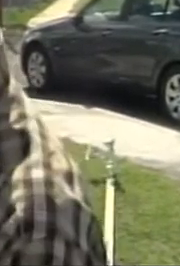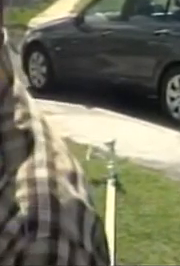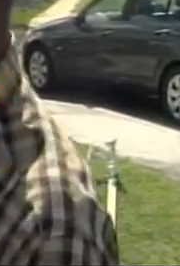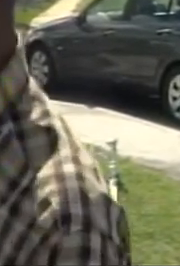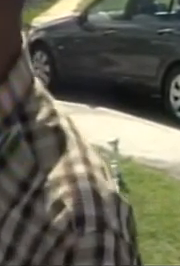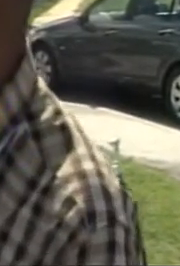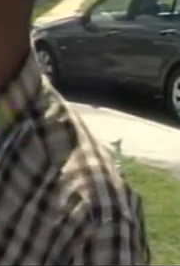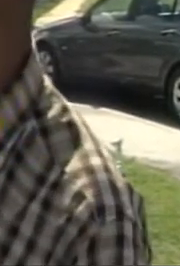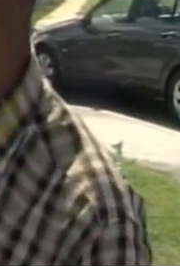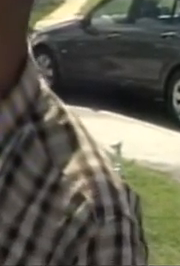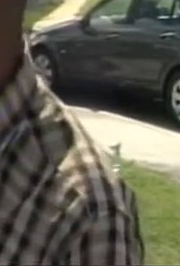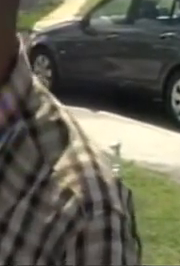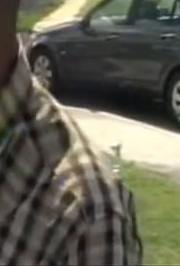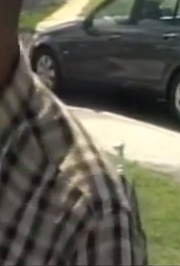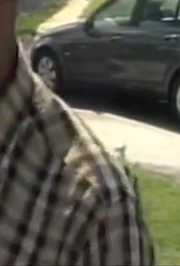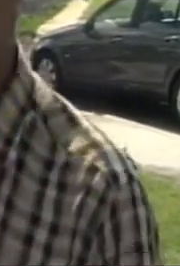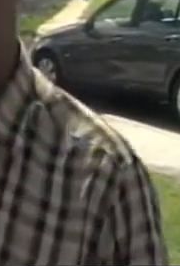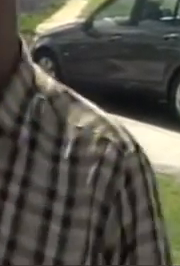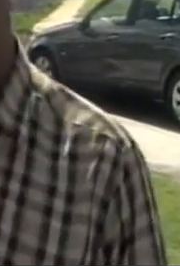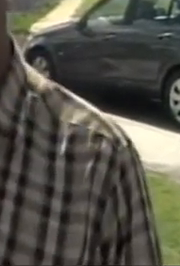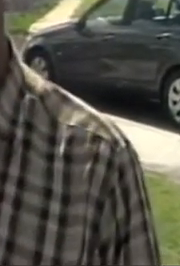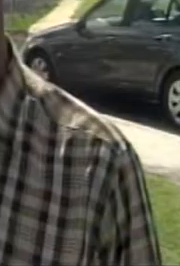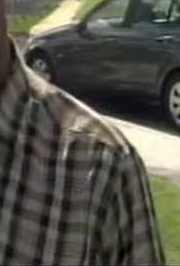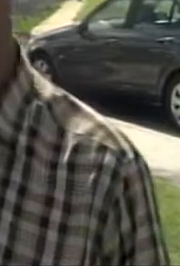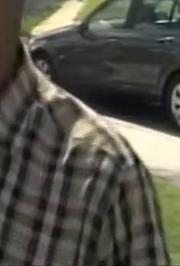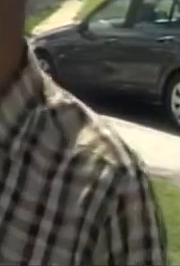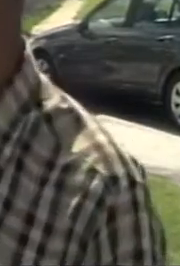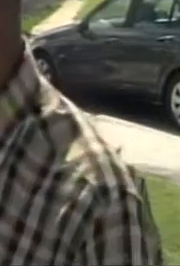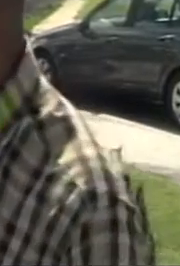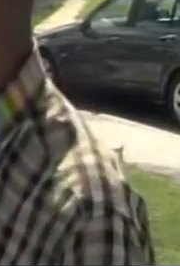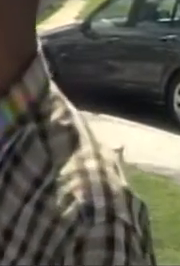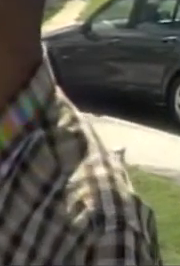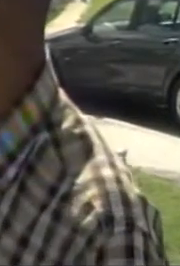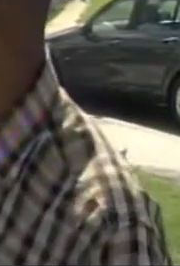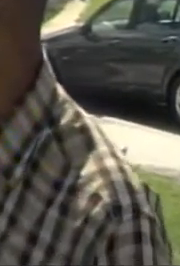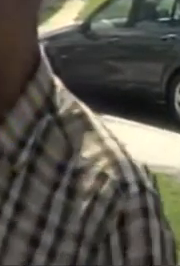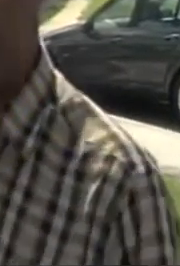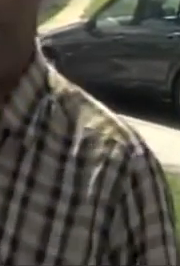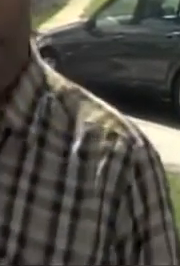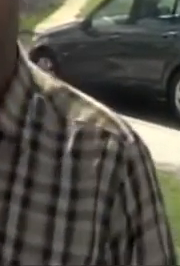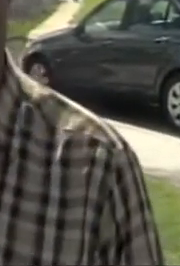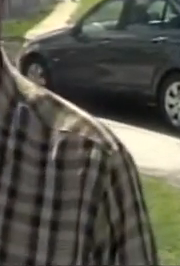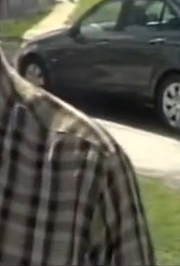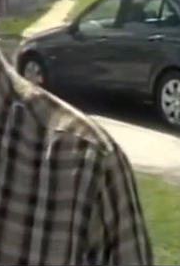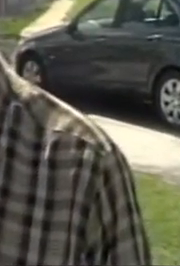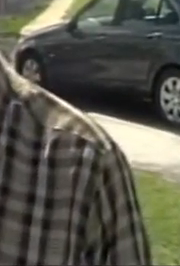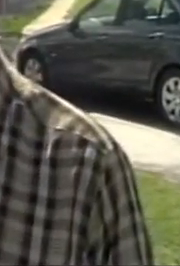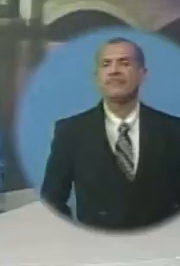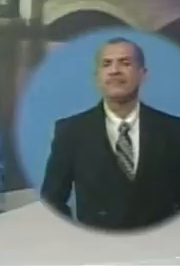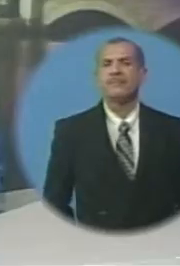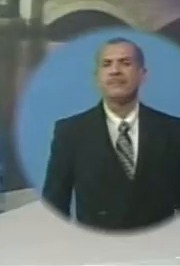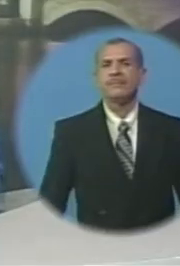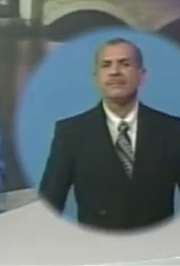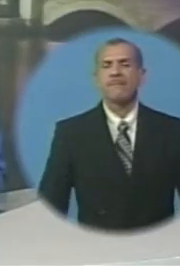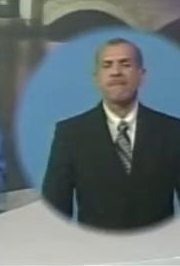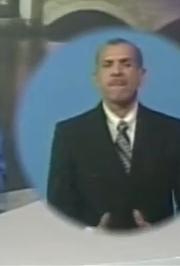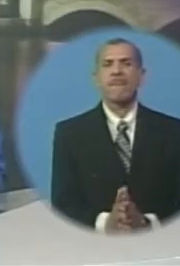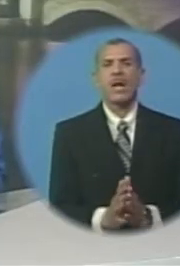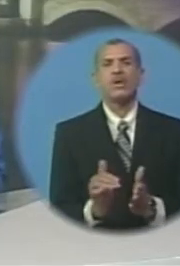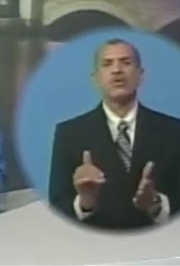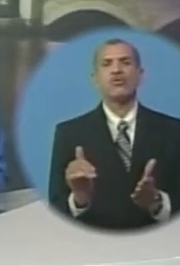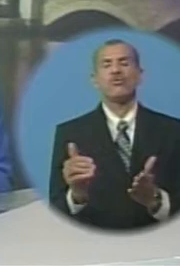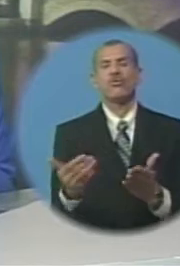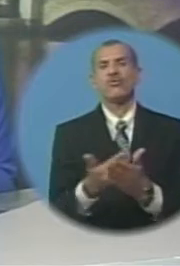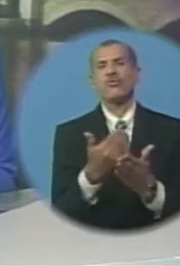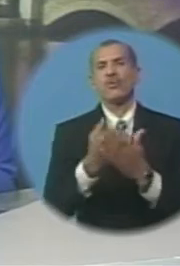certainly wish you all a happy independence, happy 50th, and we hope that we can continue this relationship for the next 50 years. A new